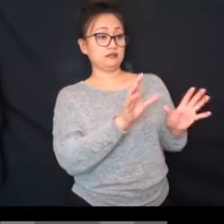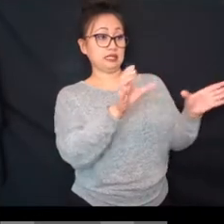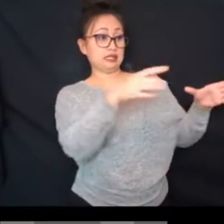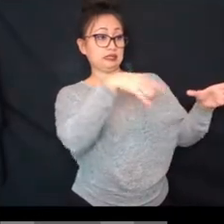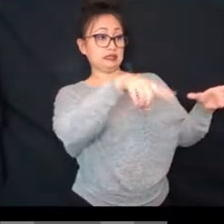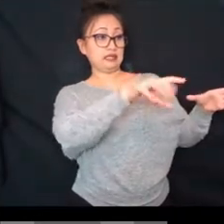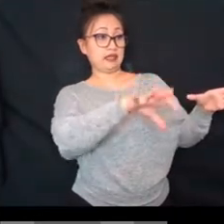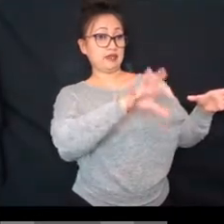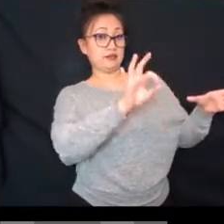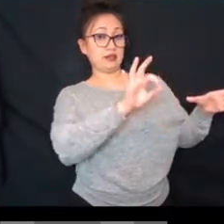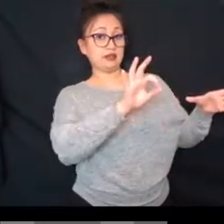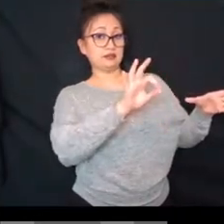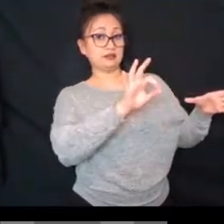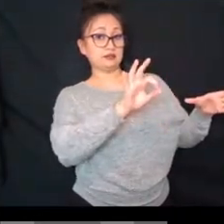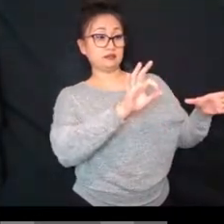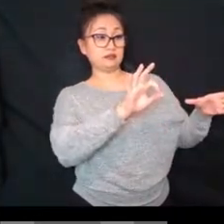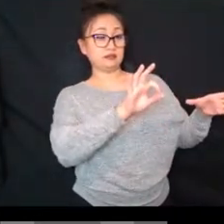in.